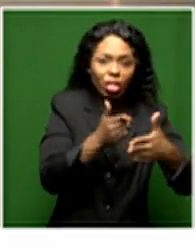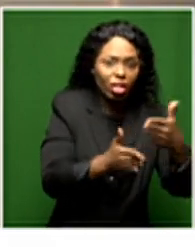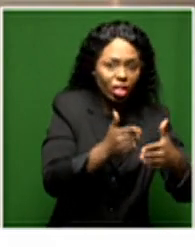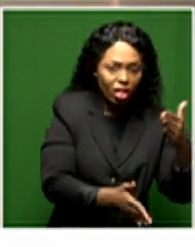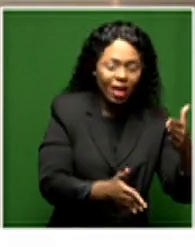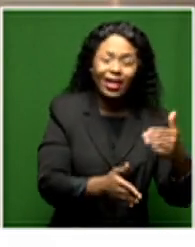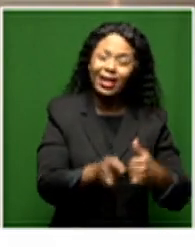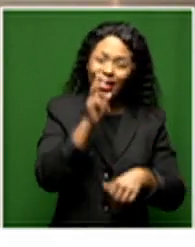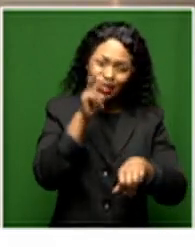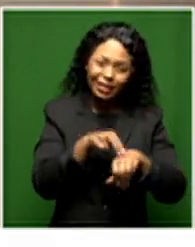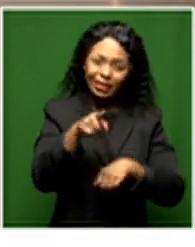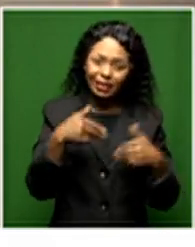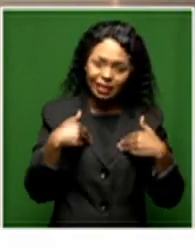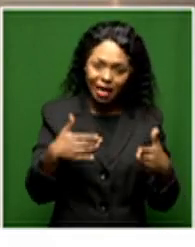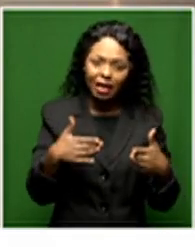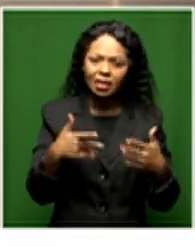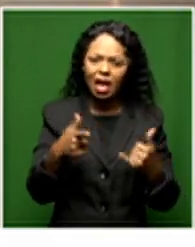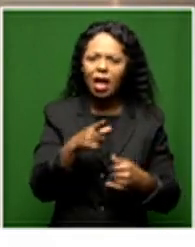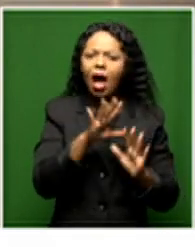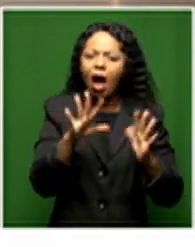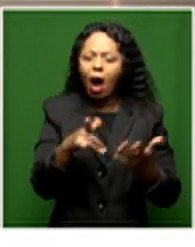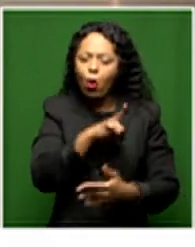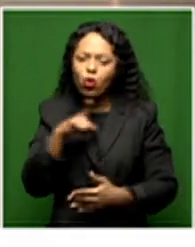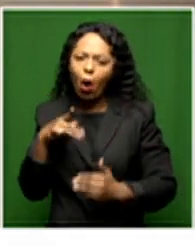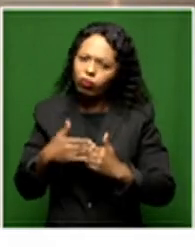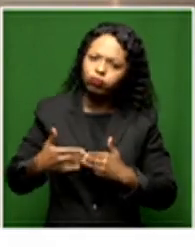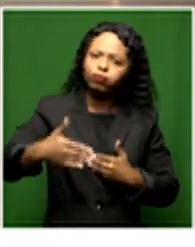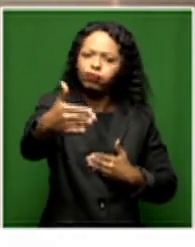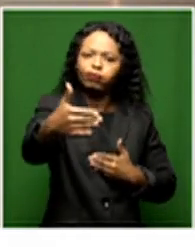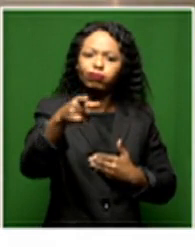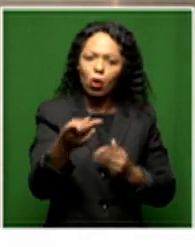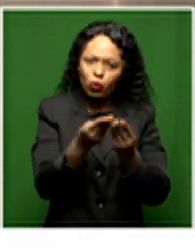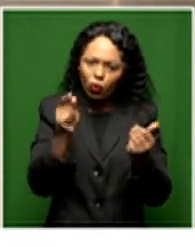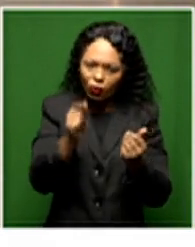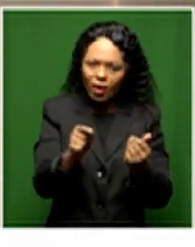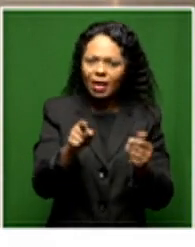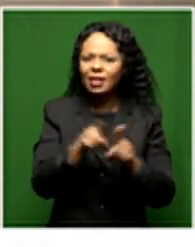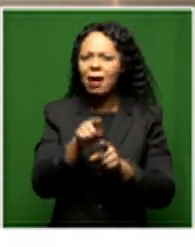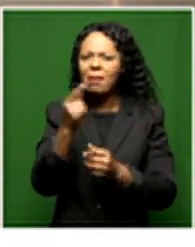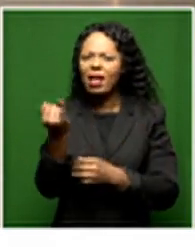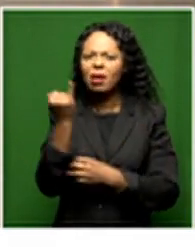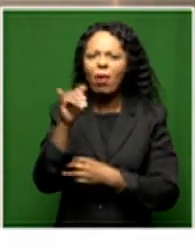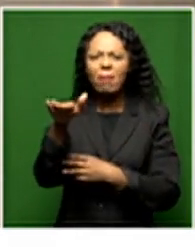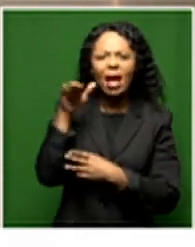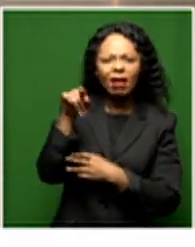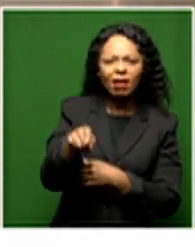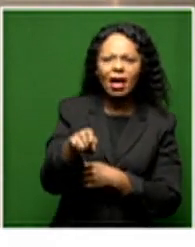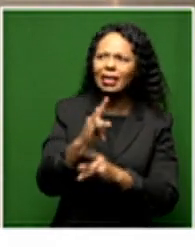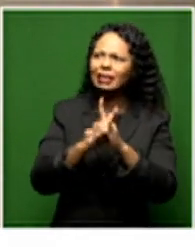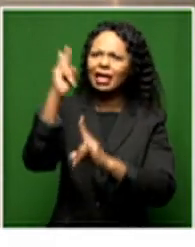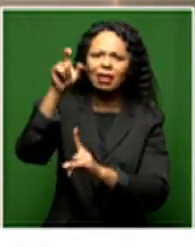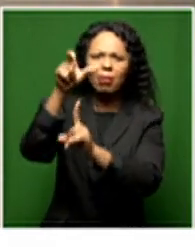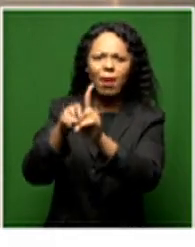So we have to start accepting the longer term journey. And if I think of industries like banking, for example, some of the best, most successful people